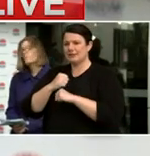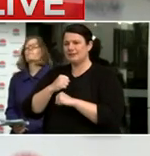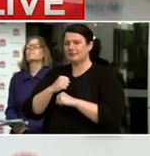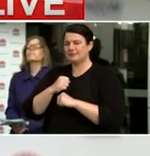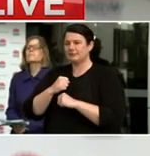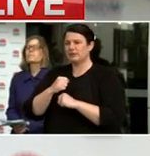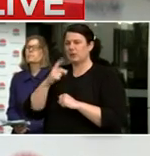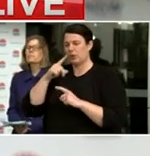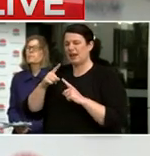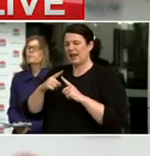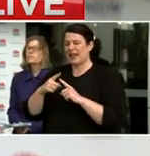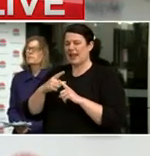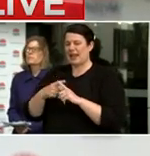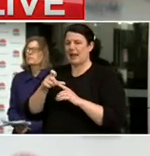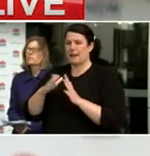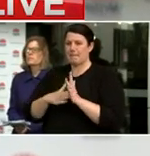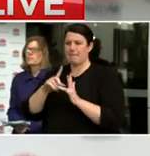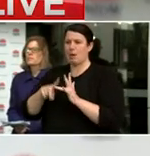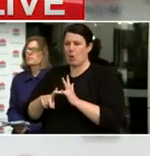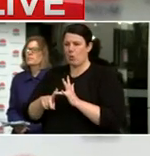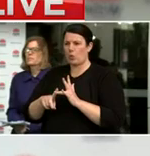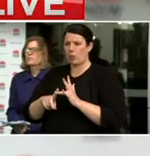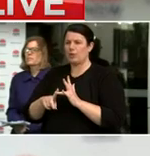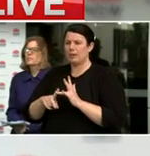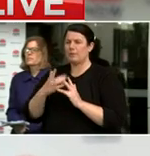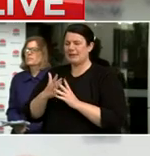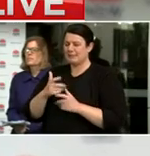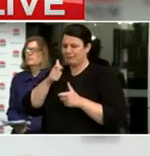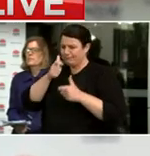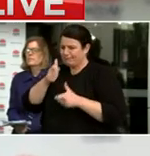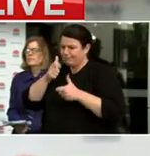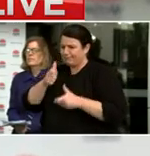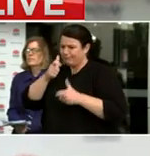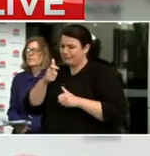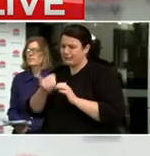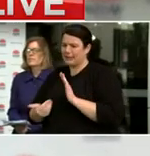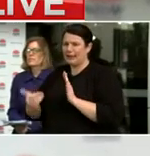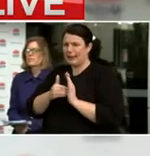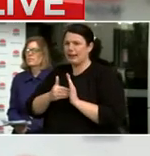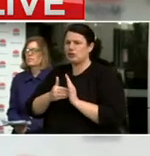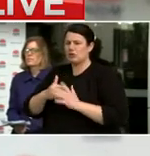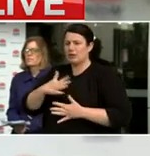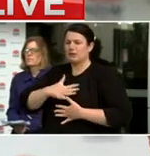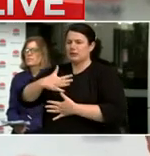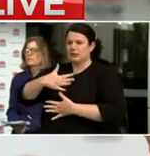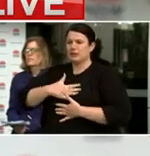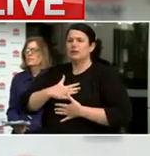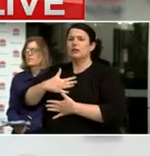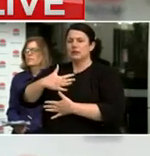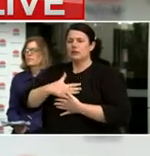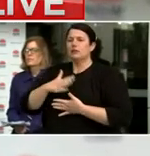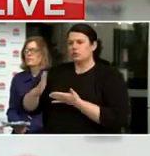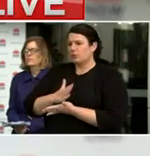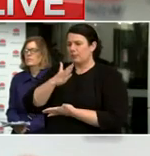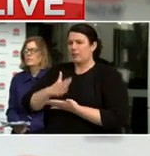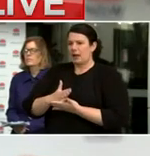is a higher level of need for the patient. Extracorporeal membrane oxygenation, effectively you're making sure